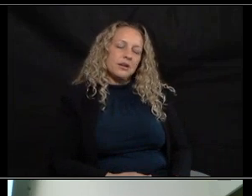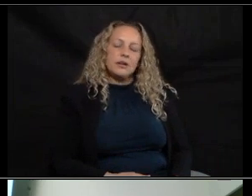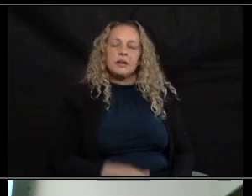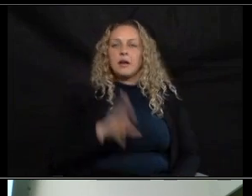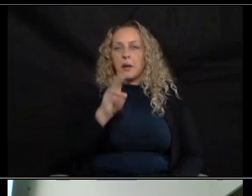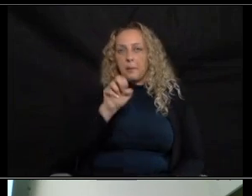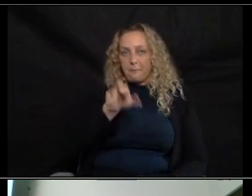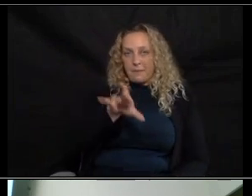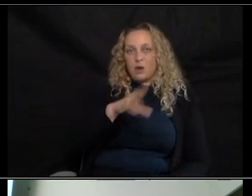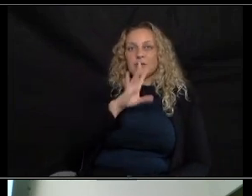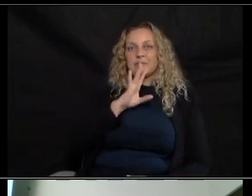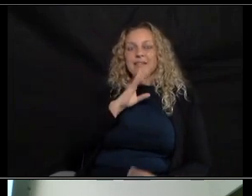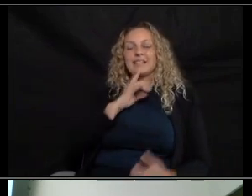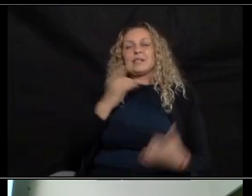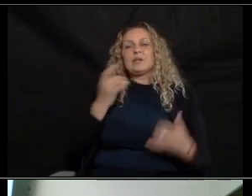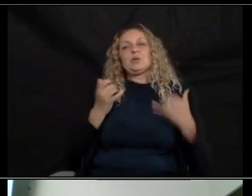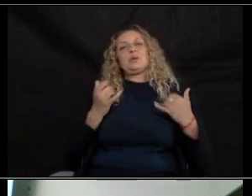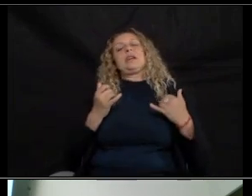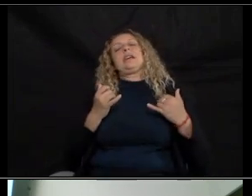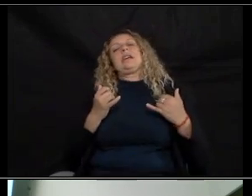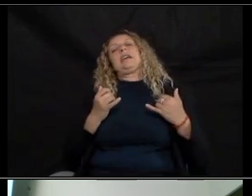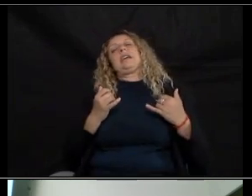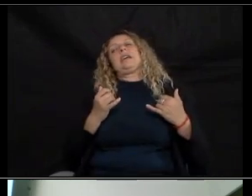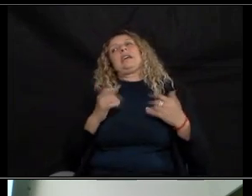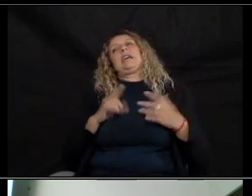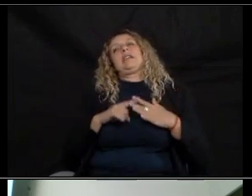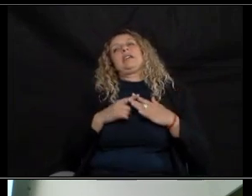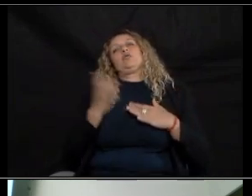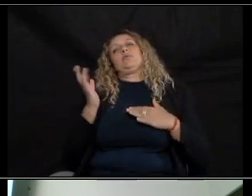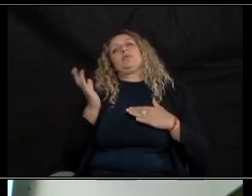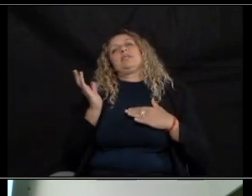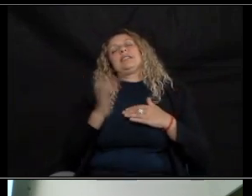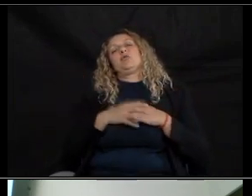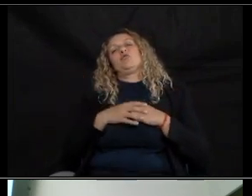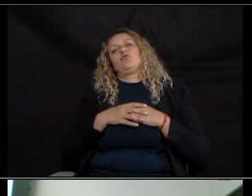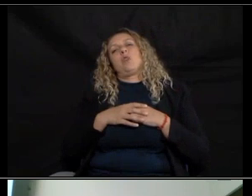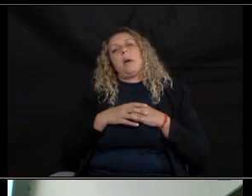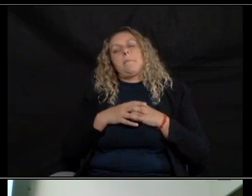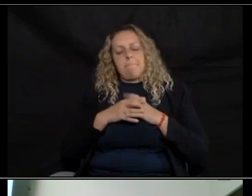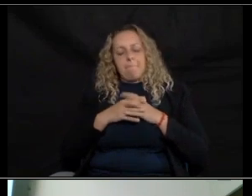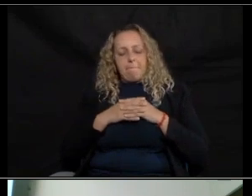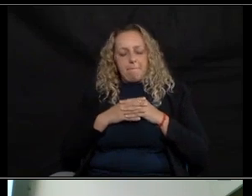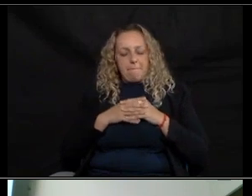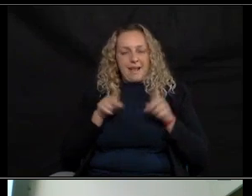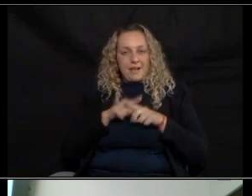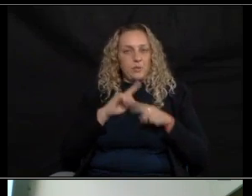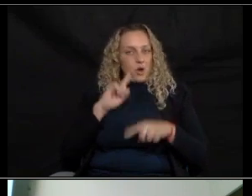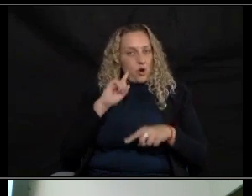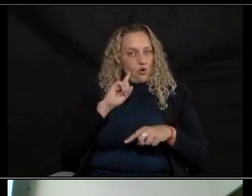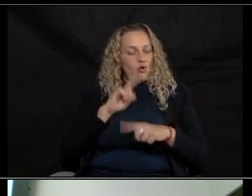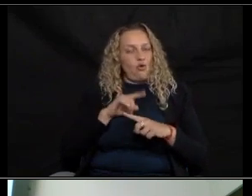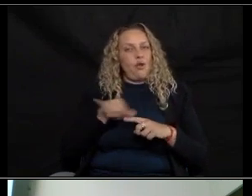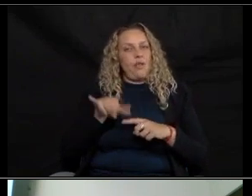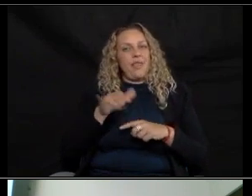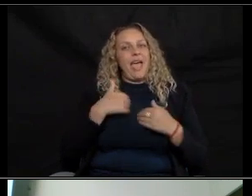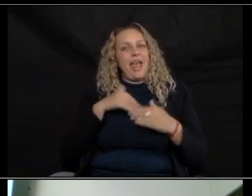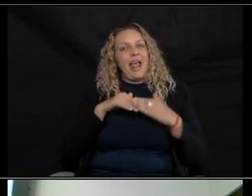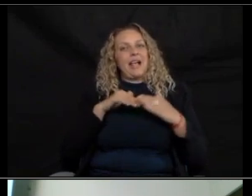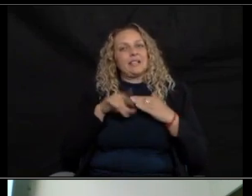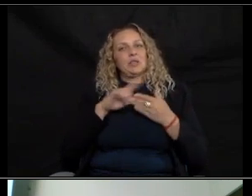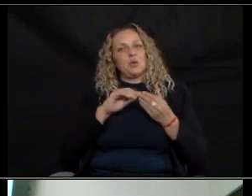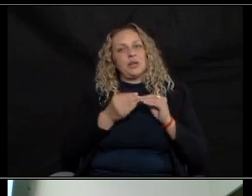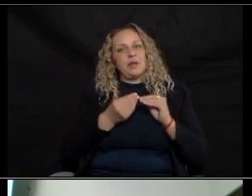The aspect of today was the initial presentation. As we heard, they had access to